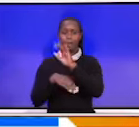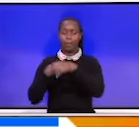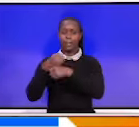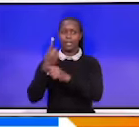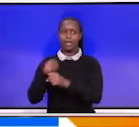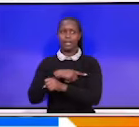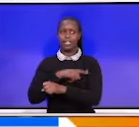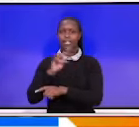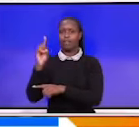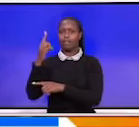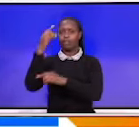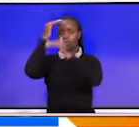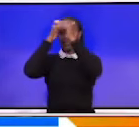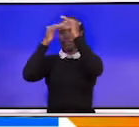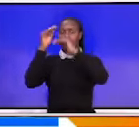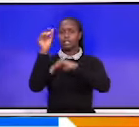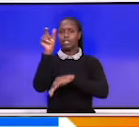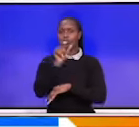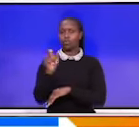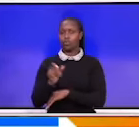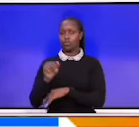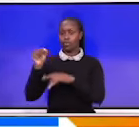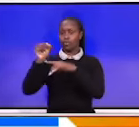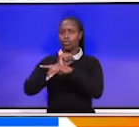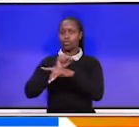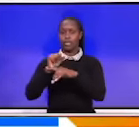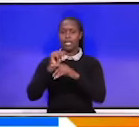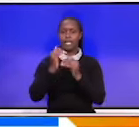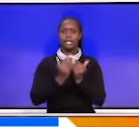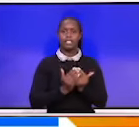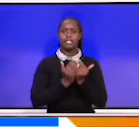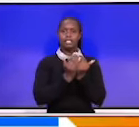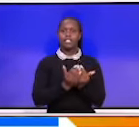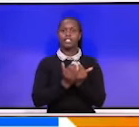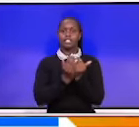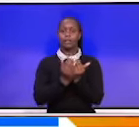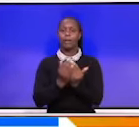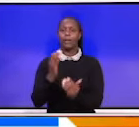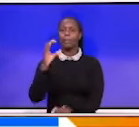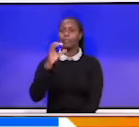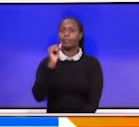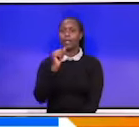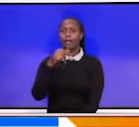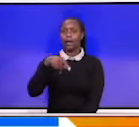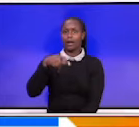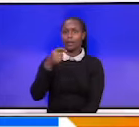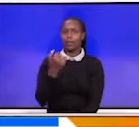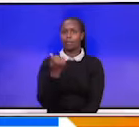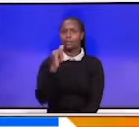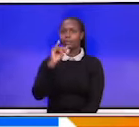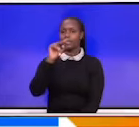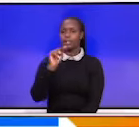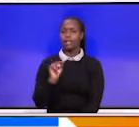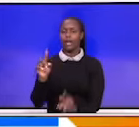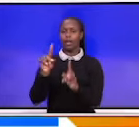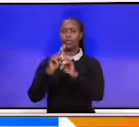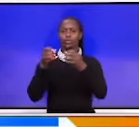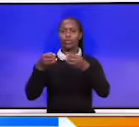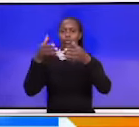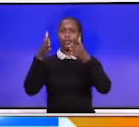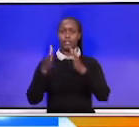university in the region to train ship captains and officers.